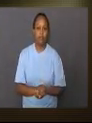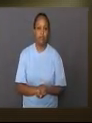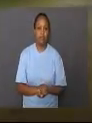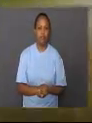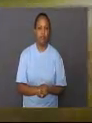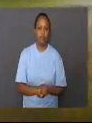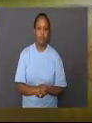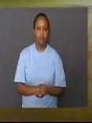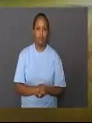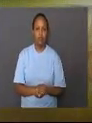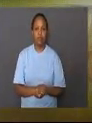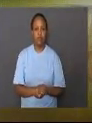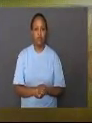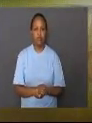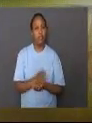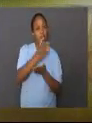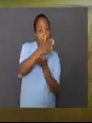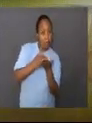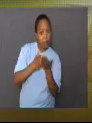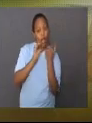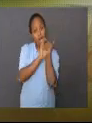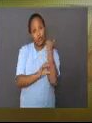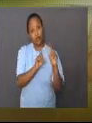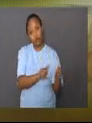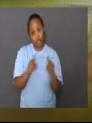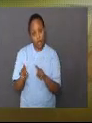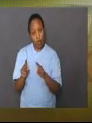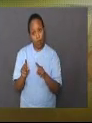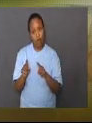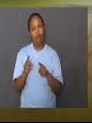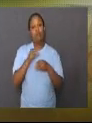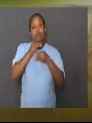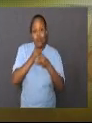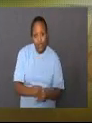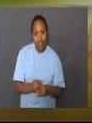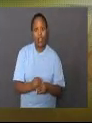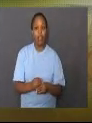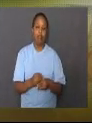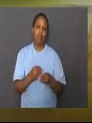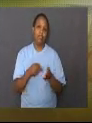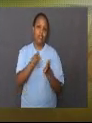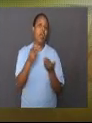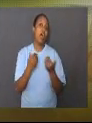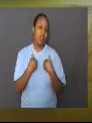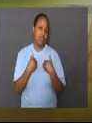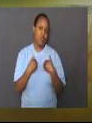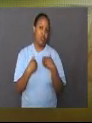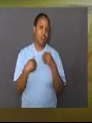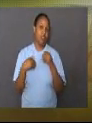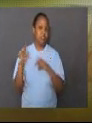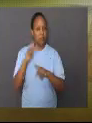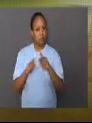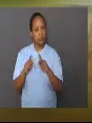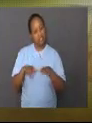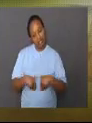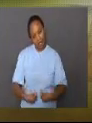services. Some countries have a pension plan that provides for people